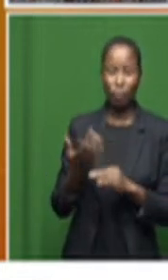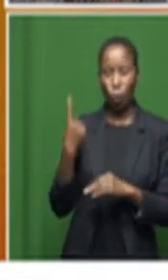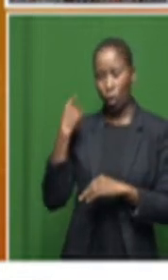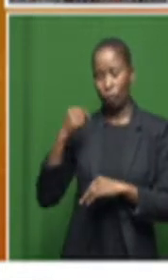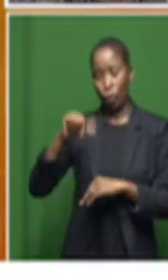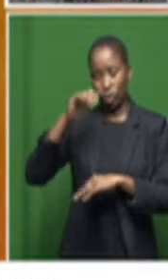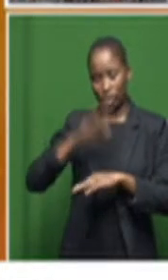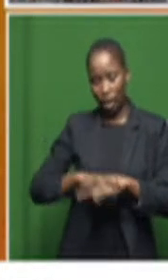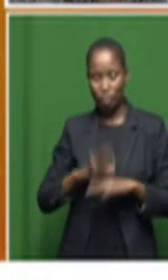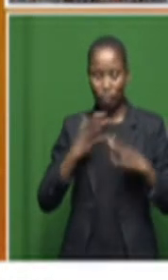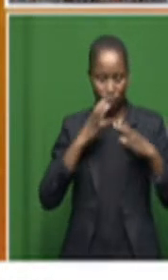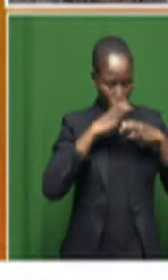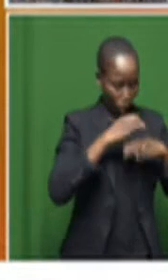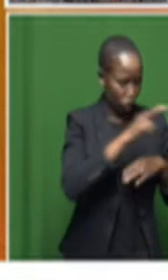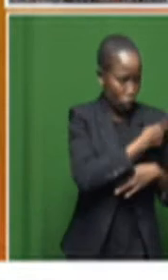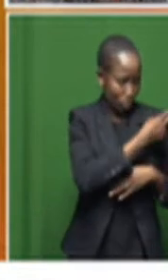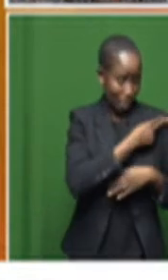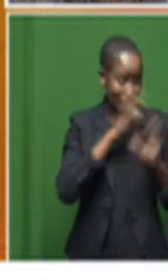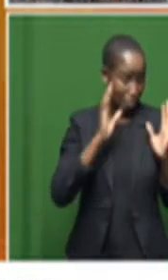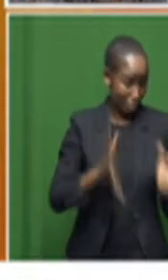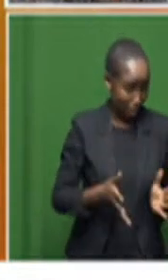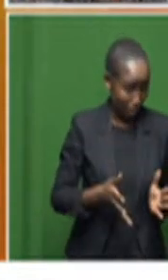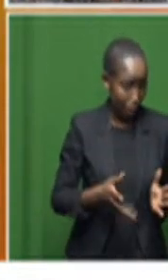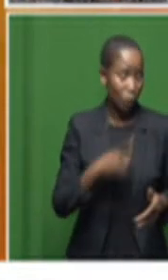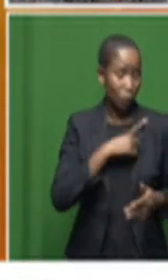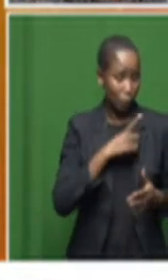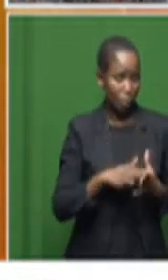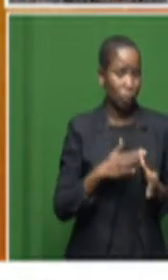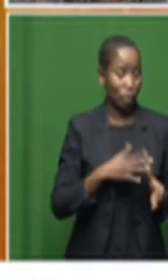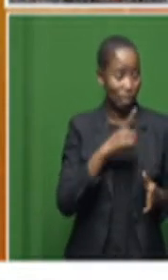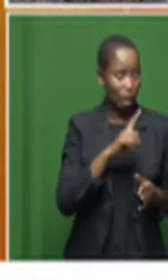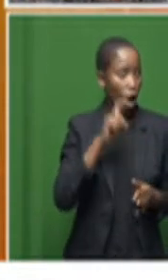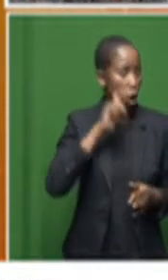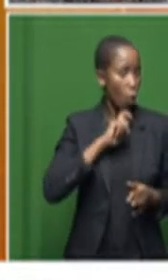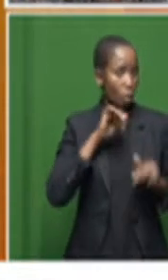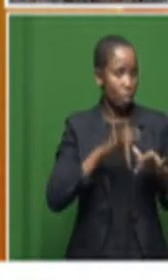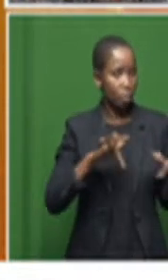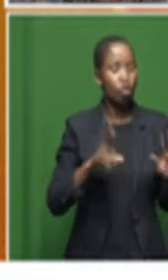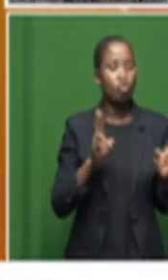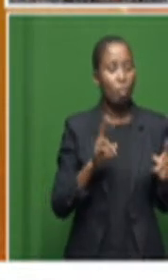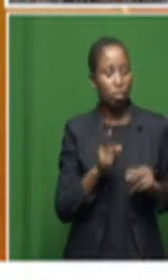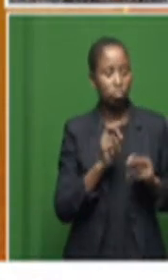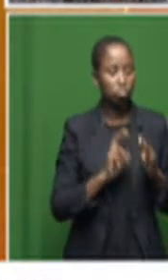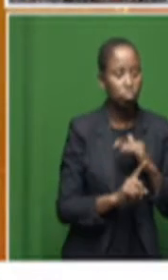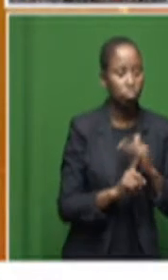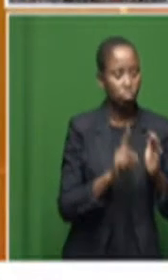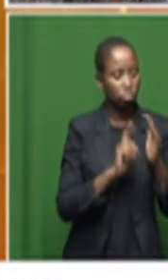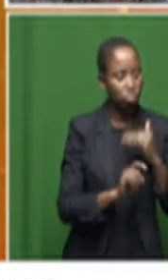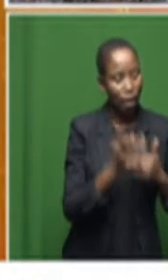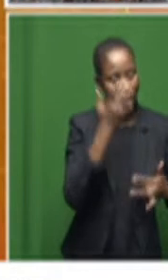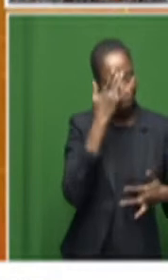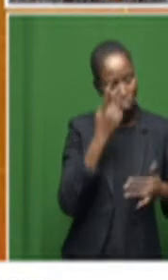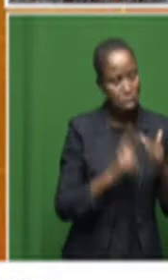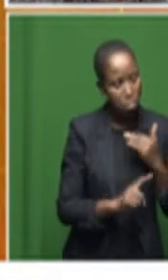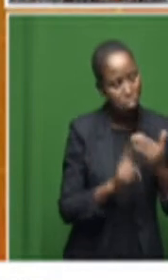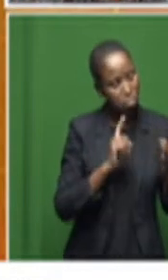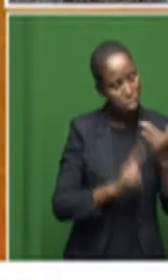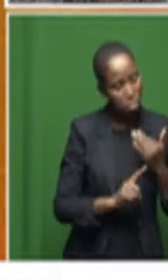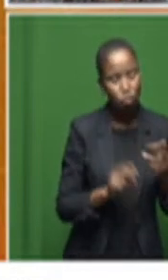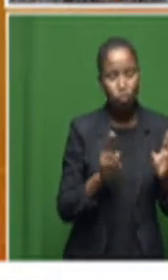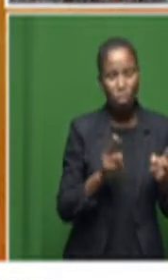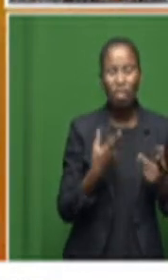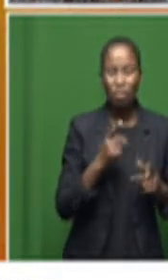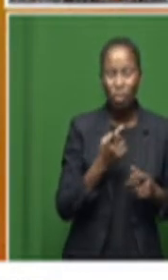in a hospital setting, because that's where the elderly were, and they are used to coming to our fixed sites